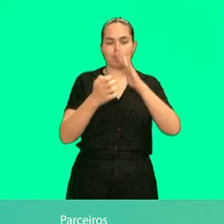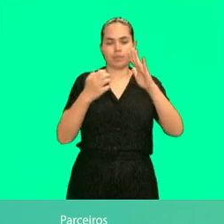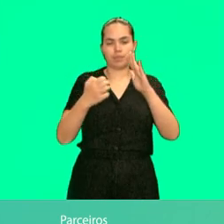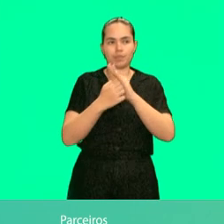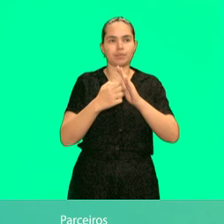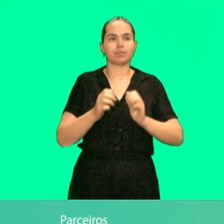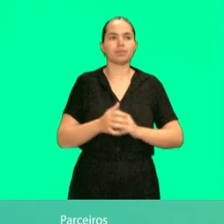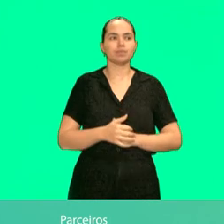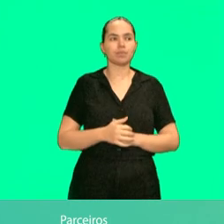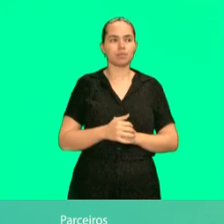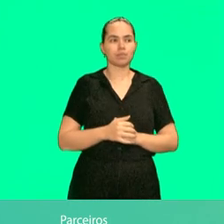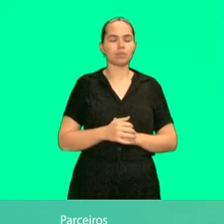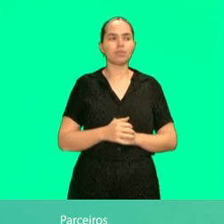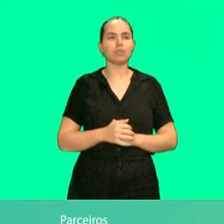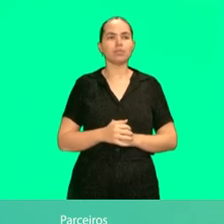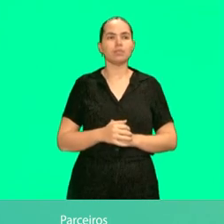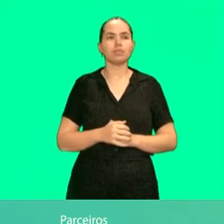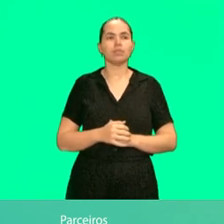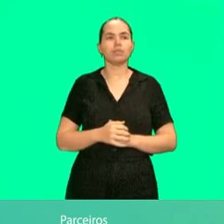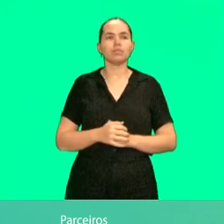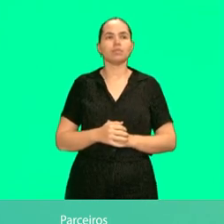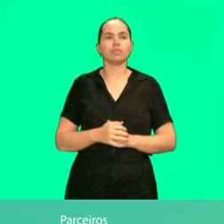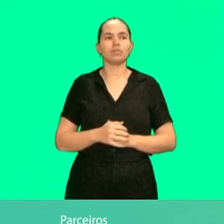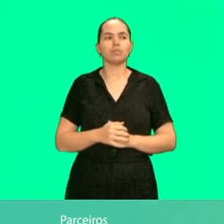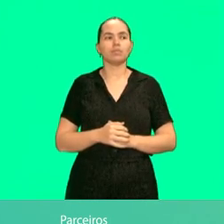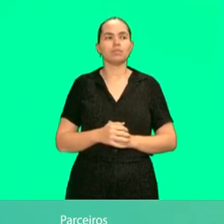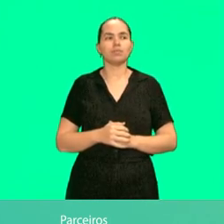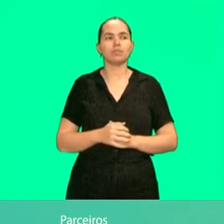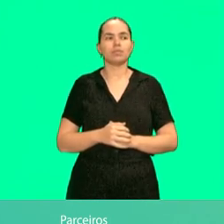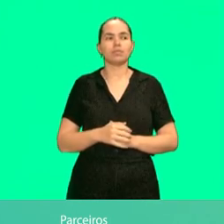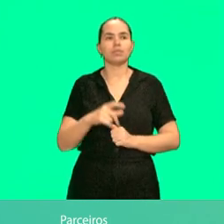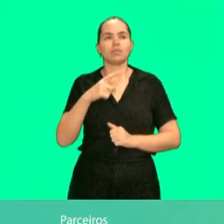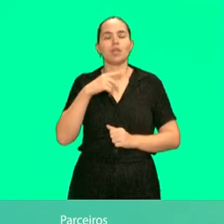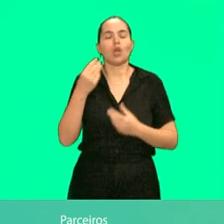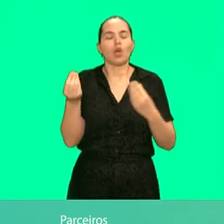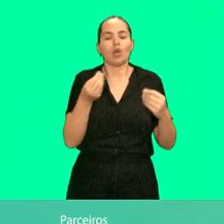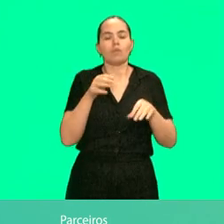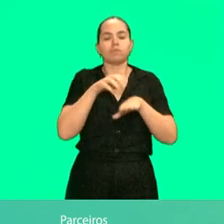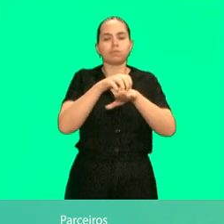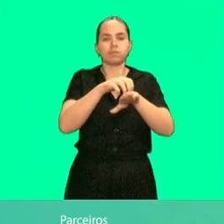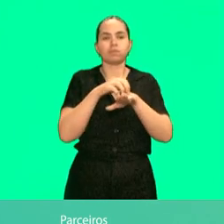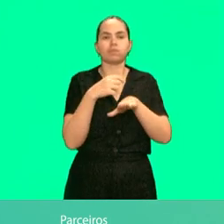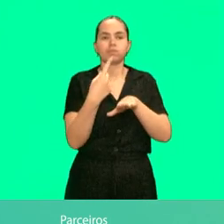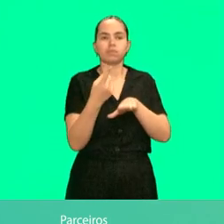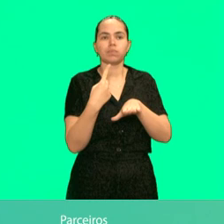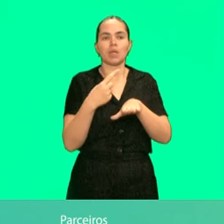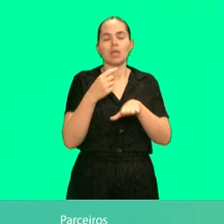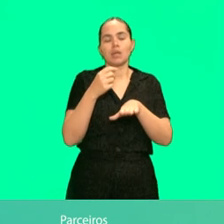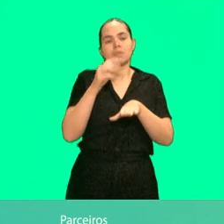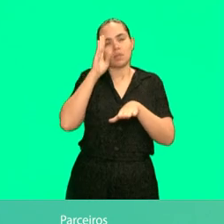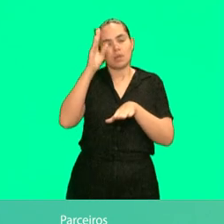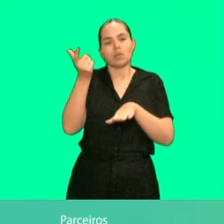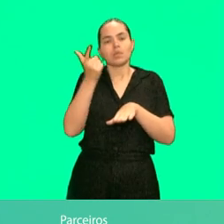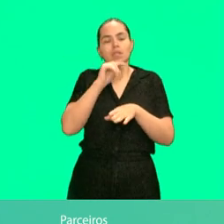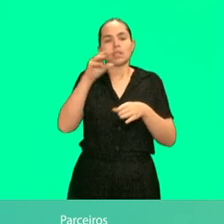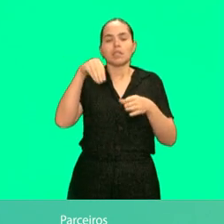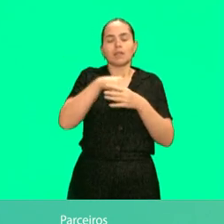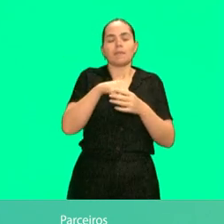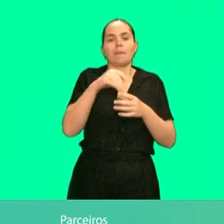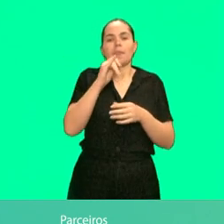from the gas and from the oil explored by Petrobras. Here we have vehicle,